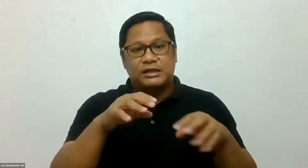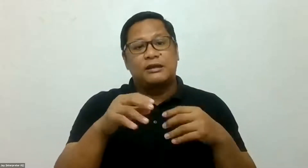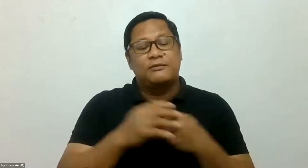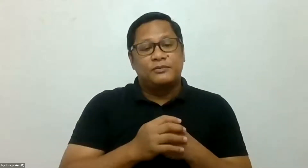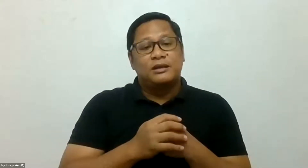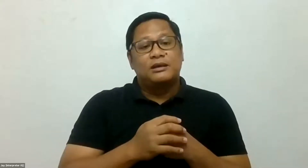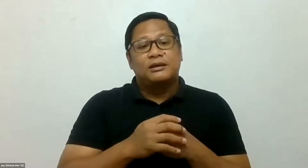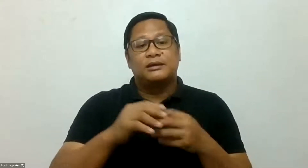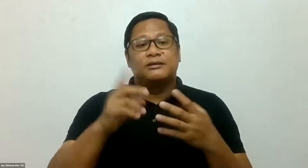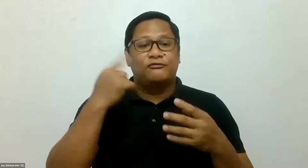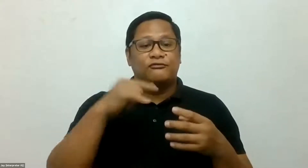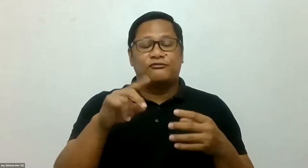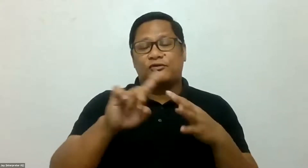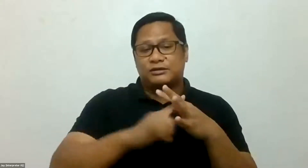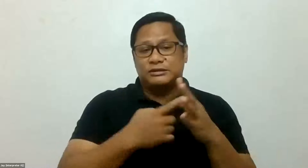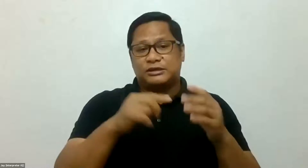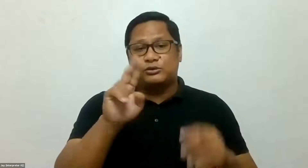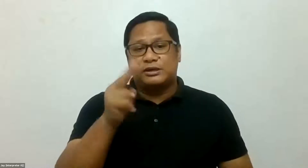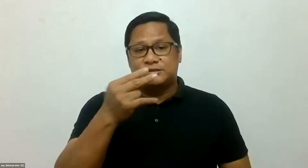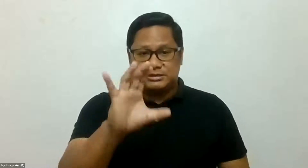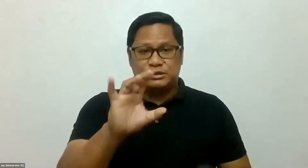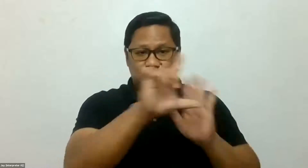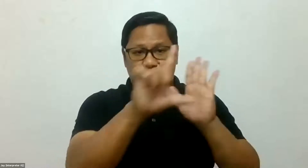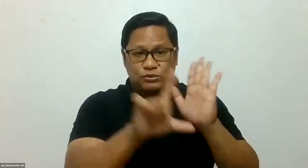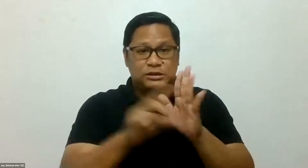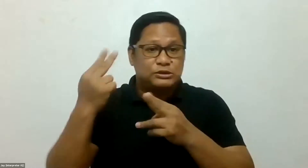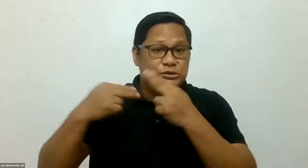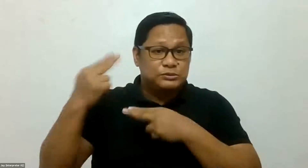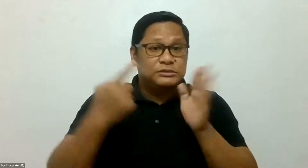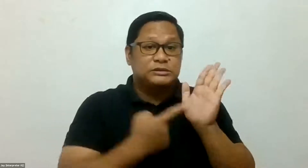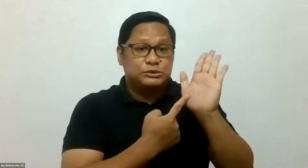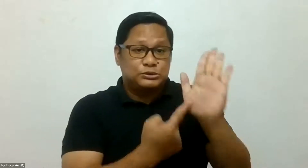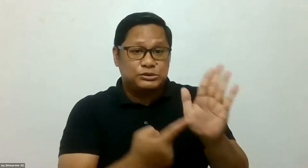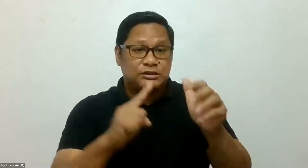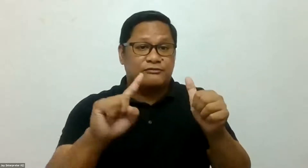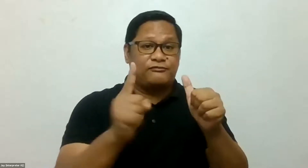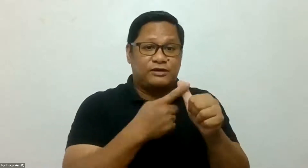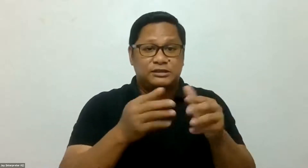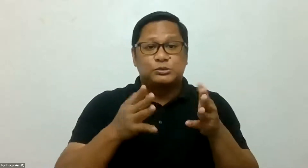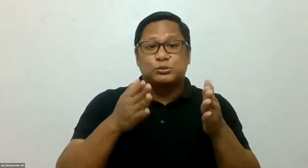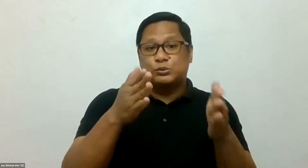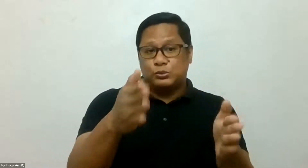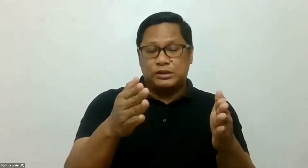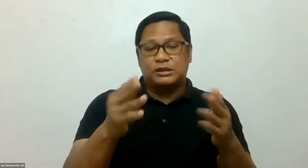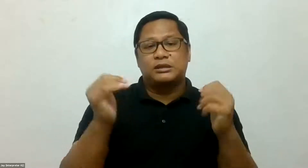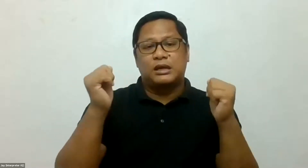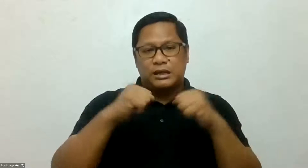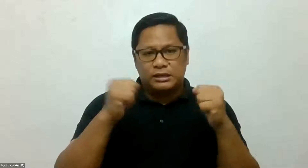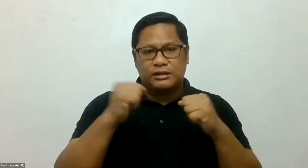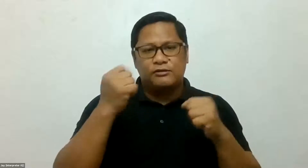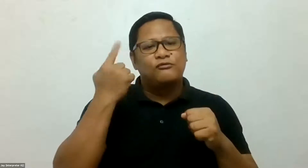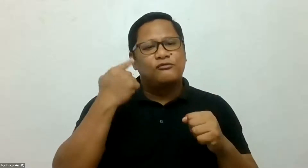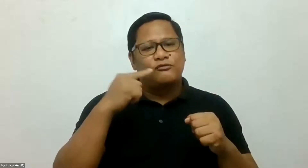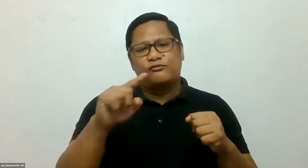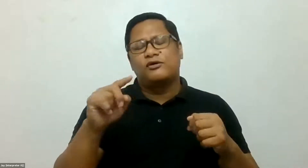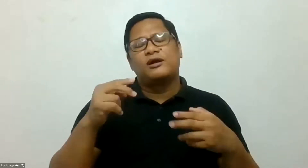this universal healthcare law was historic because it represented the first step towards our dream of a genuine universal